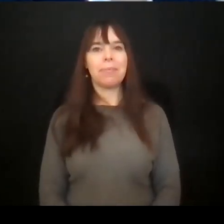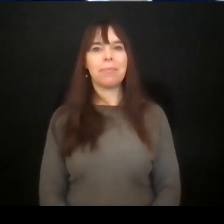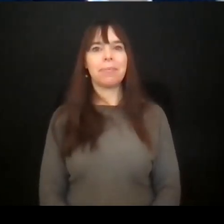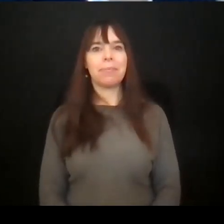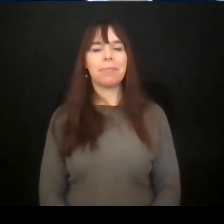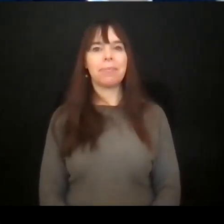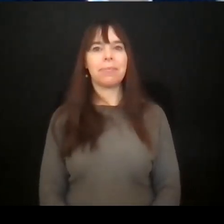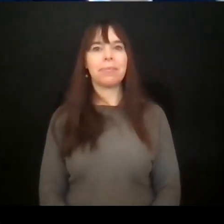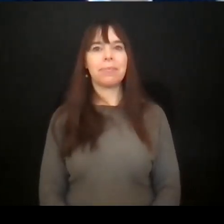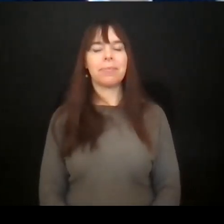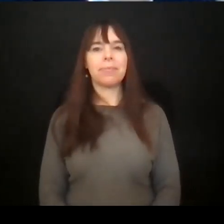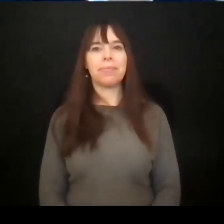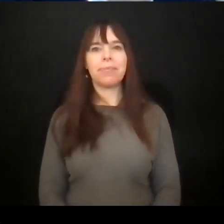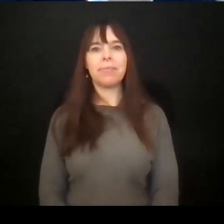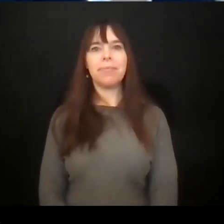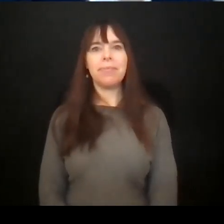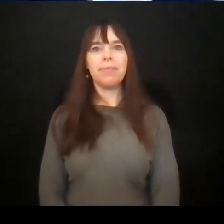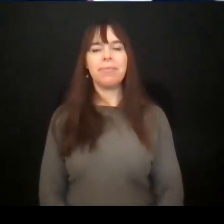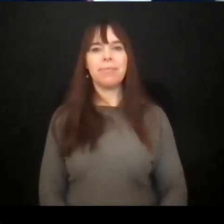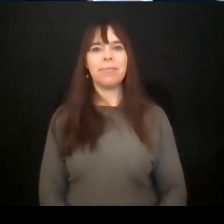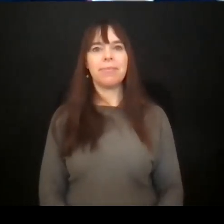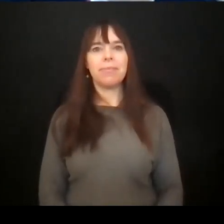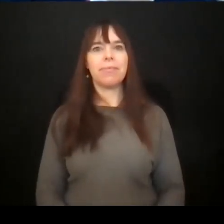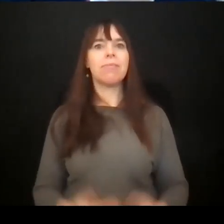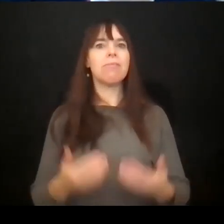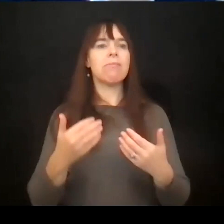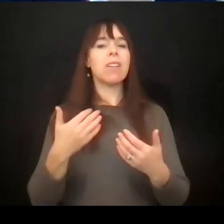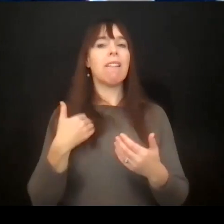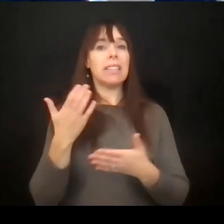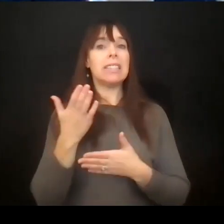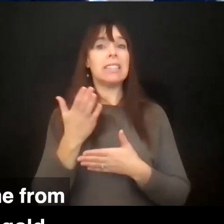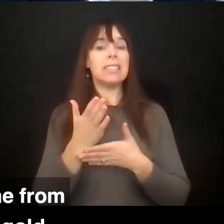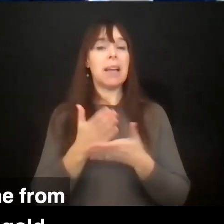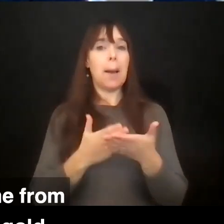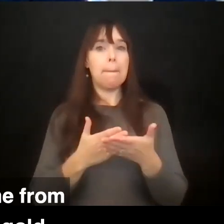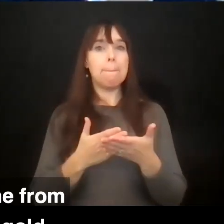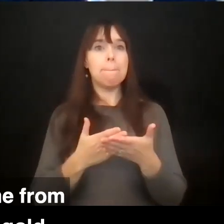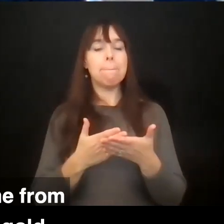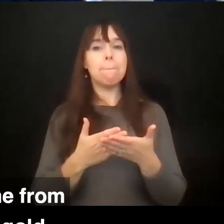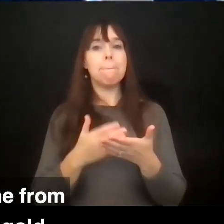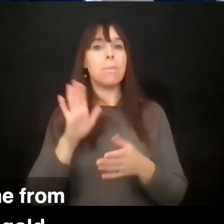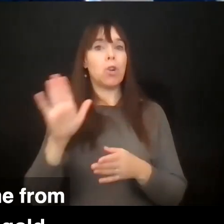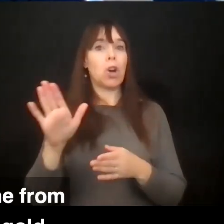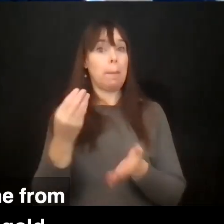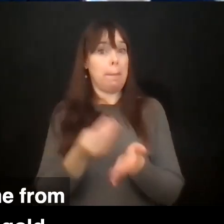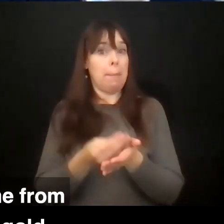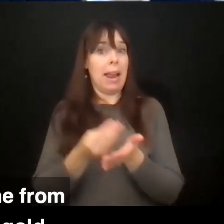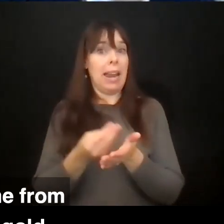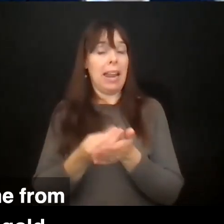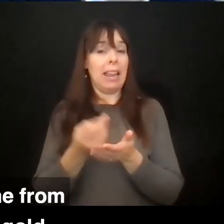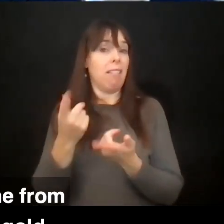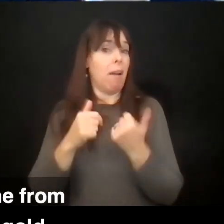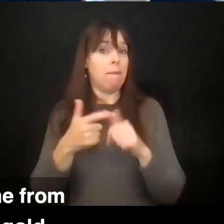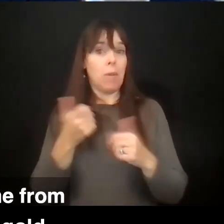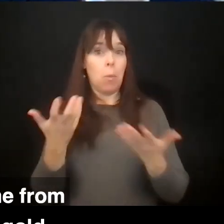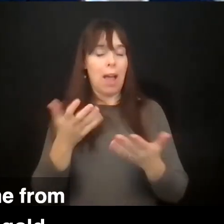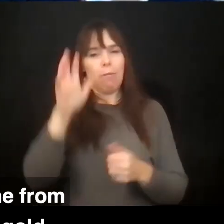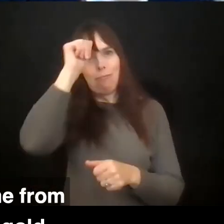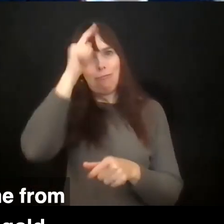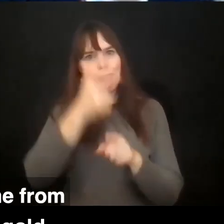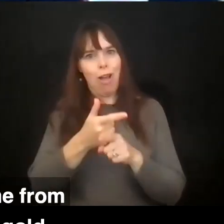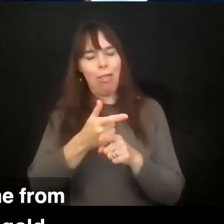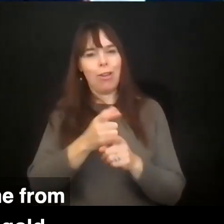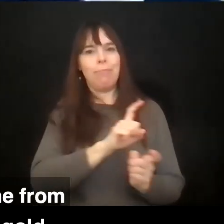And she had some of her funding came from her brother